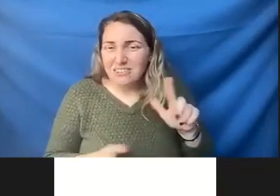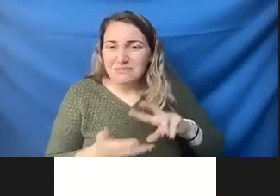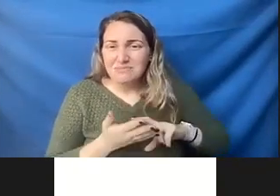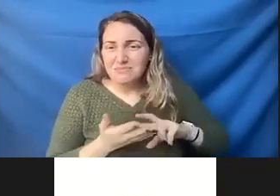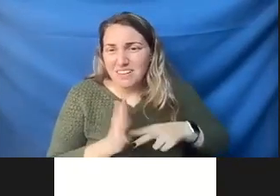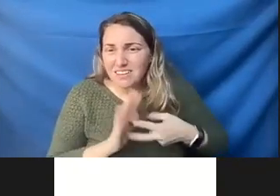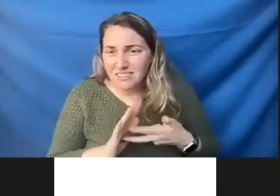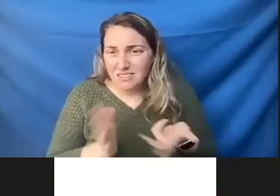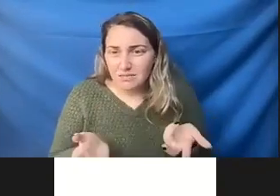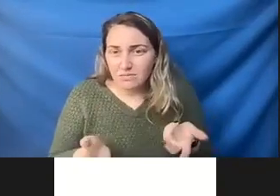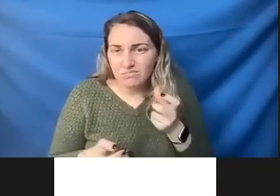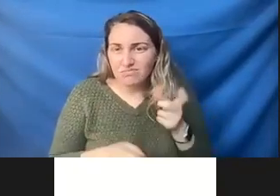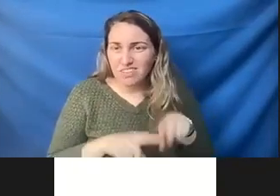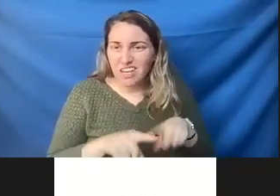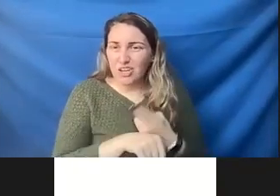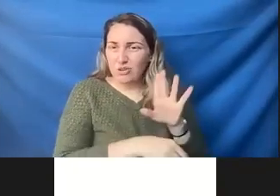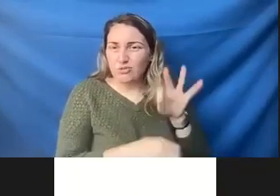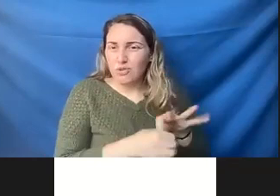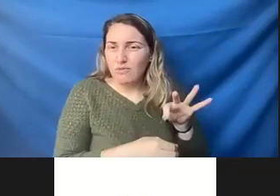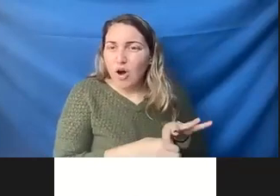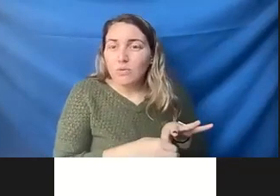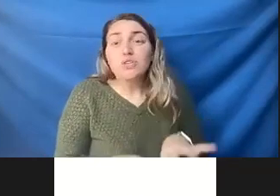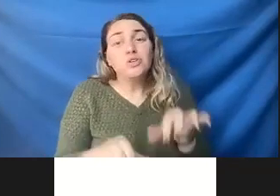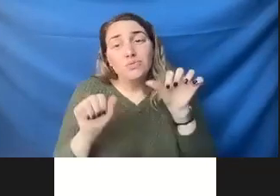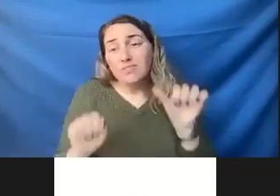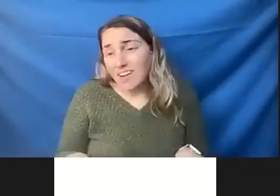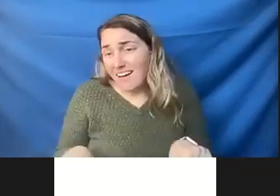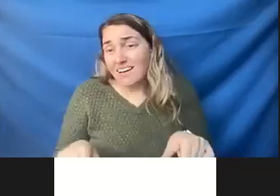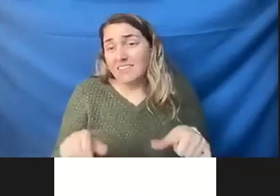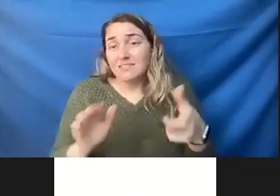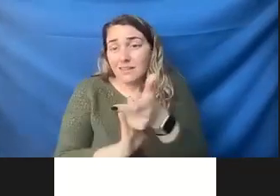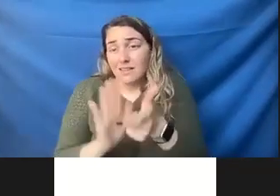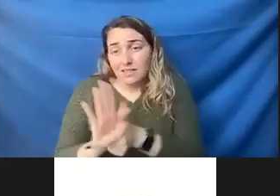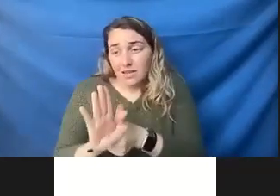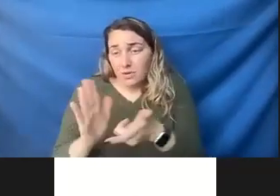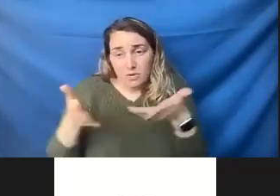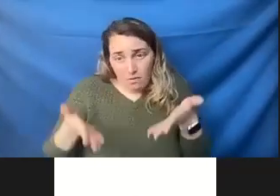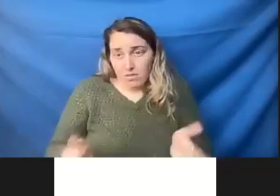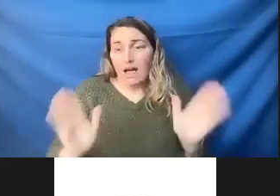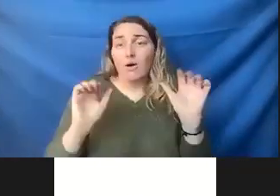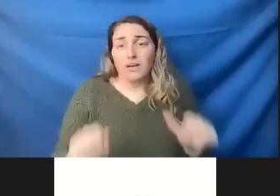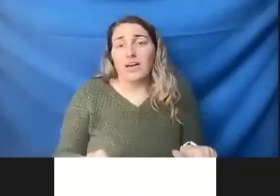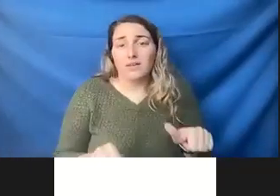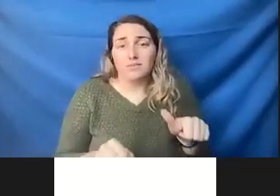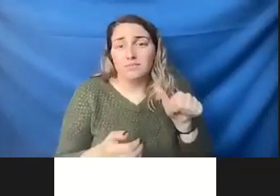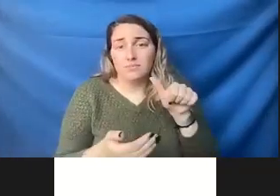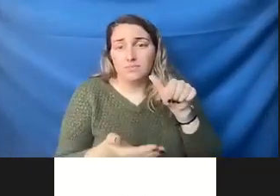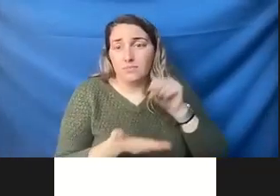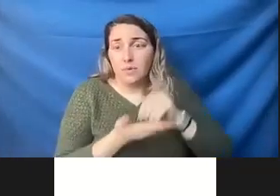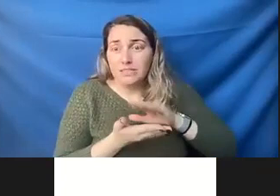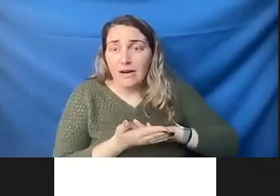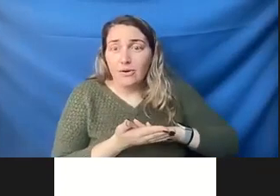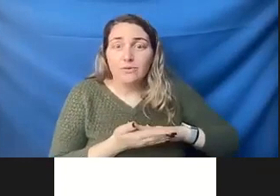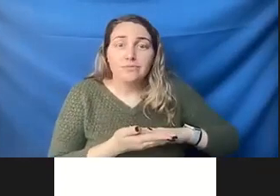able to duplicate rank. Legally, you are able to duplicate rank and the system will permit it. It's just the Campaign Finance Board